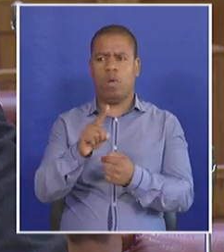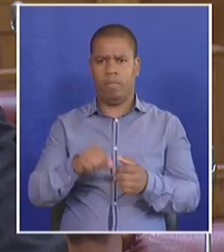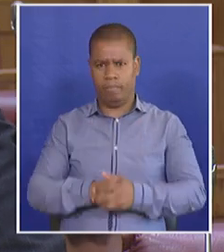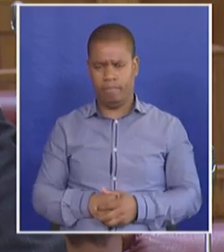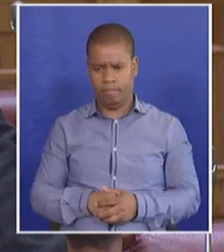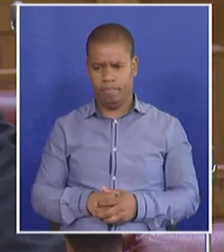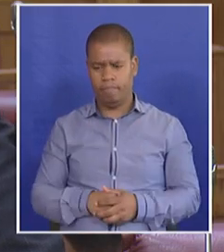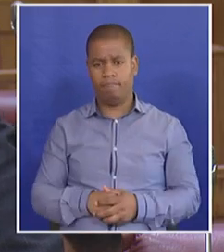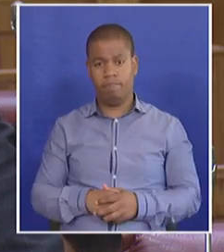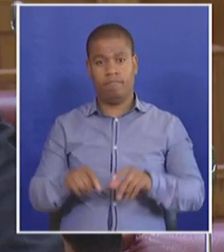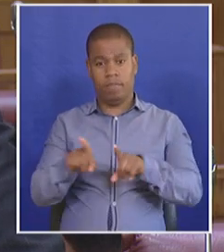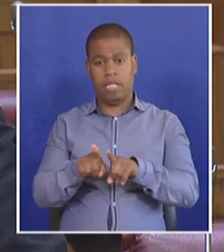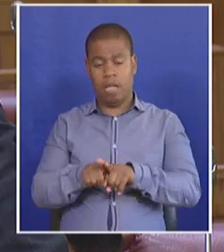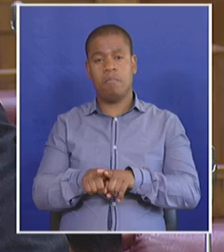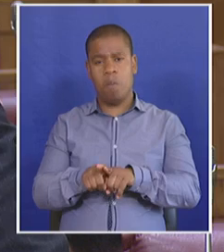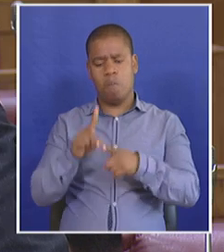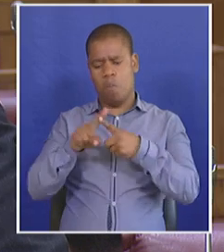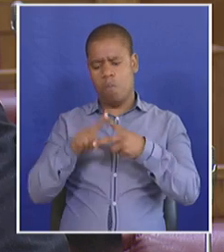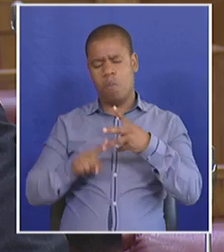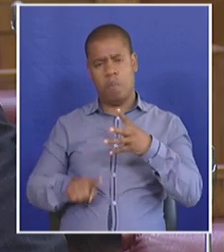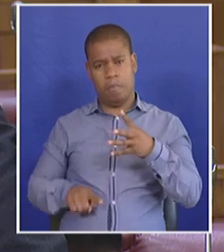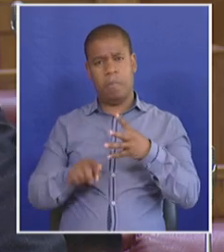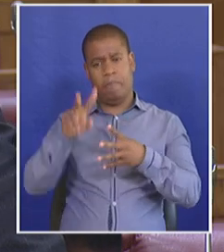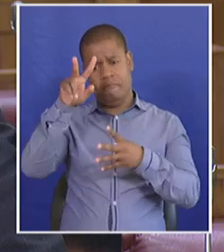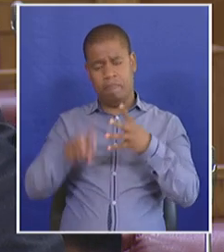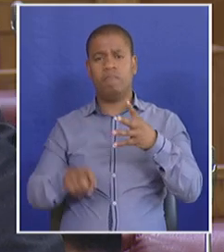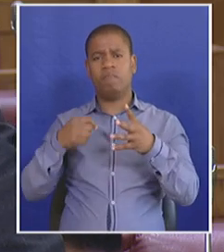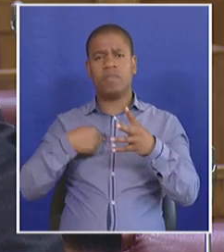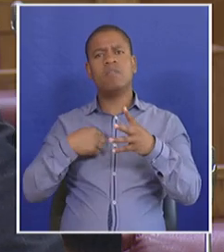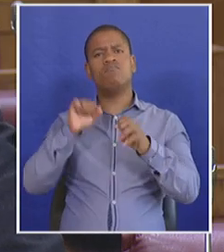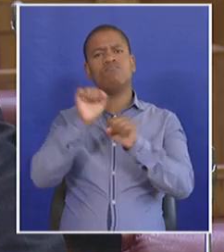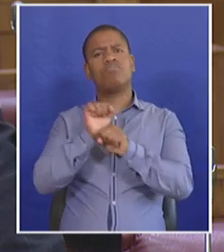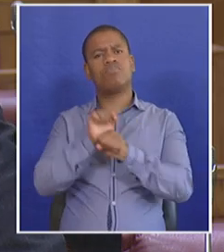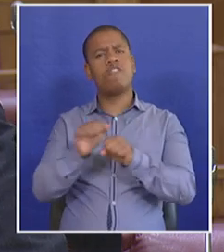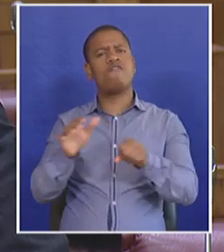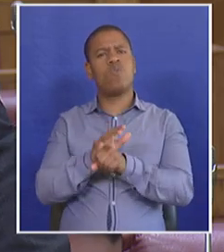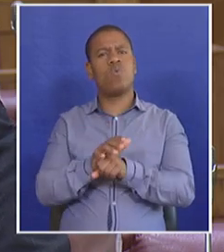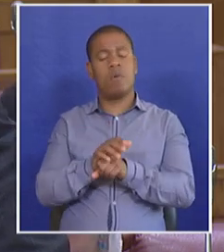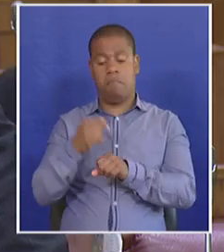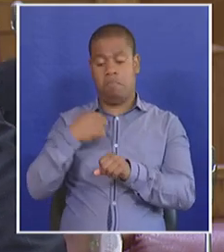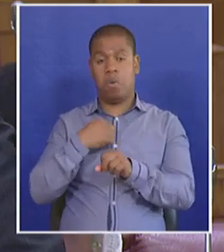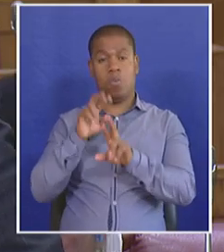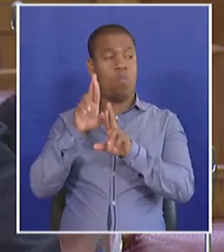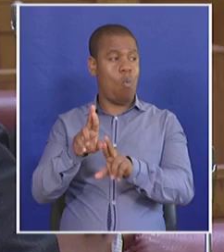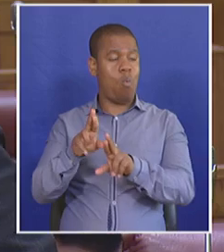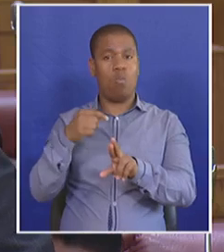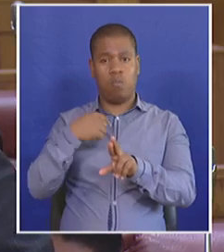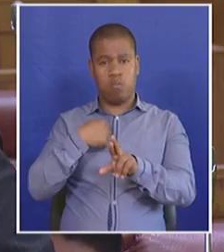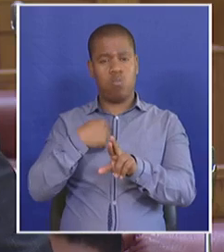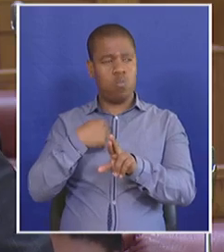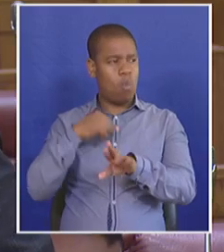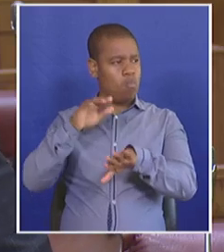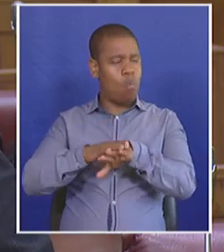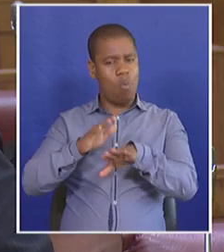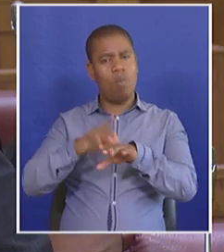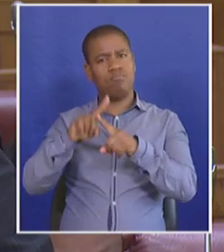in relation to satisfying fundamentally that question. How is it that you had